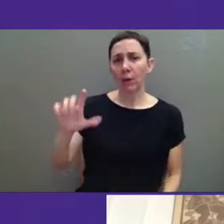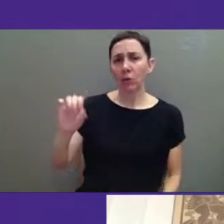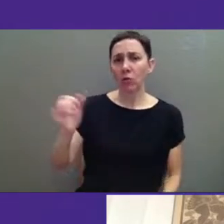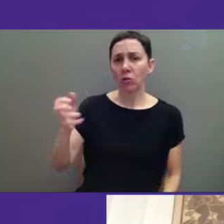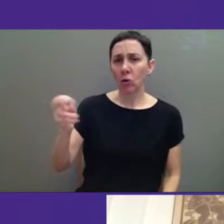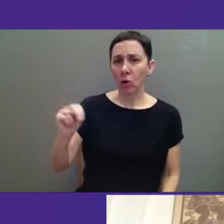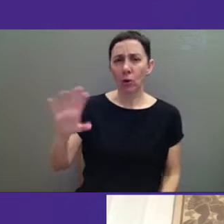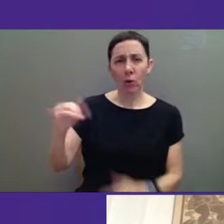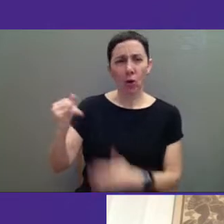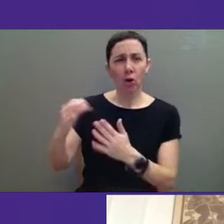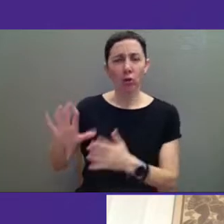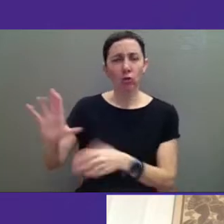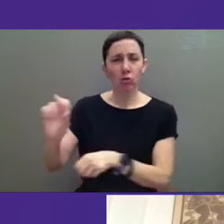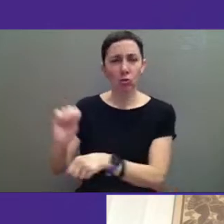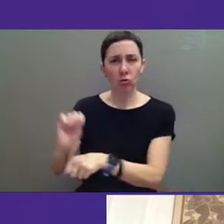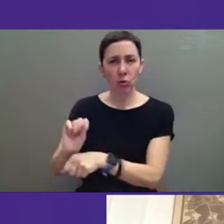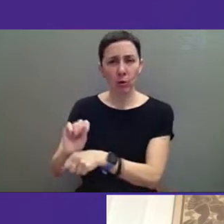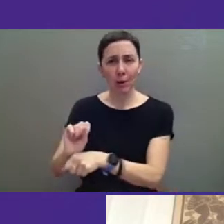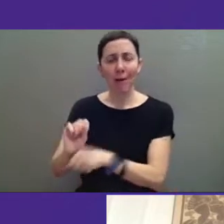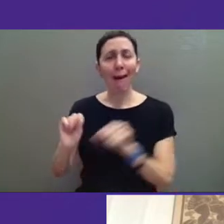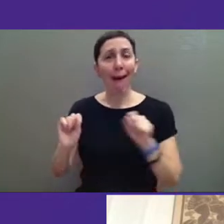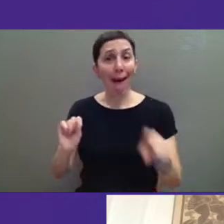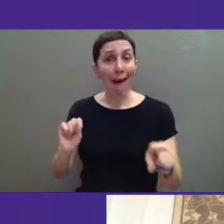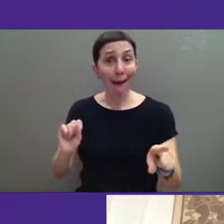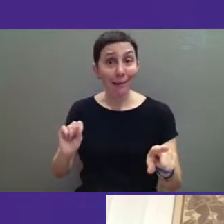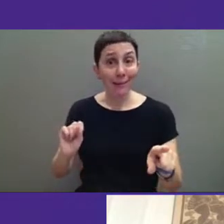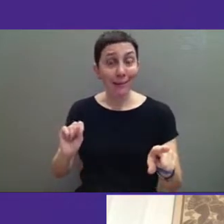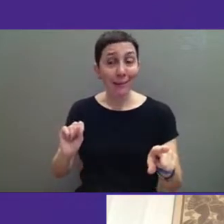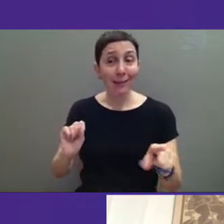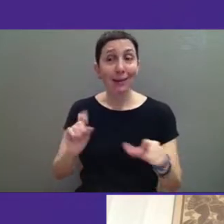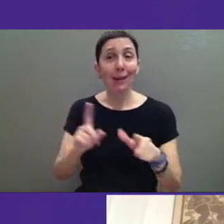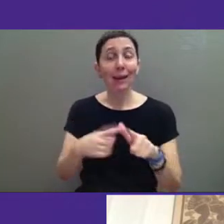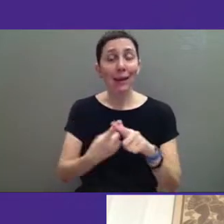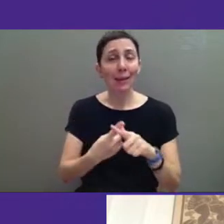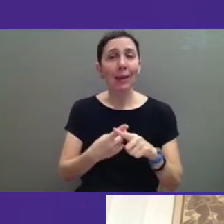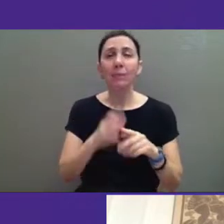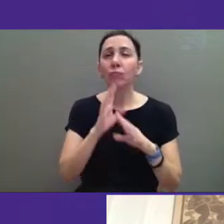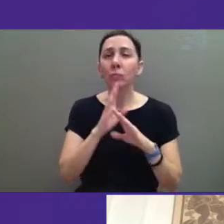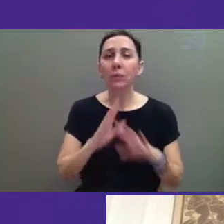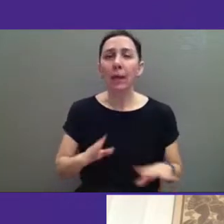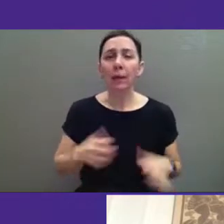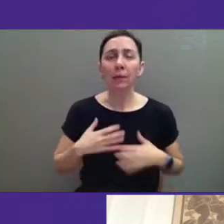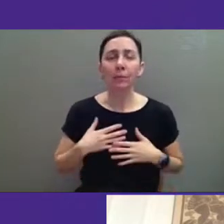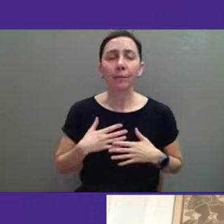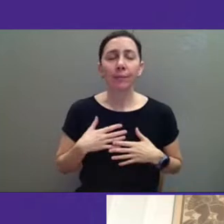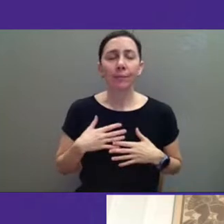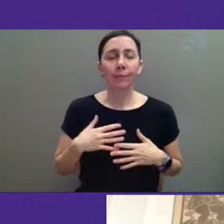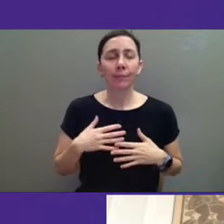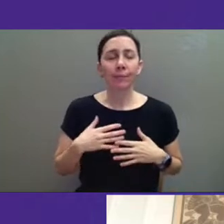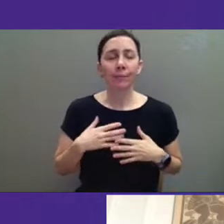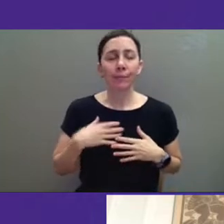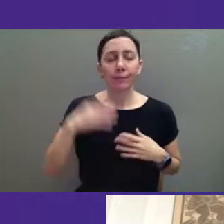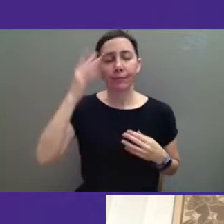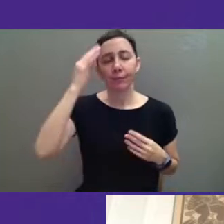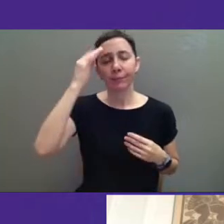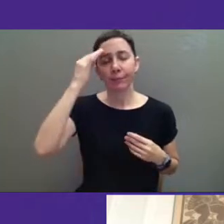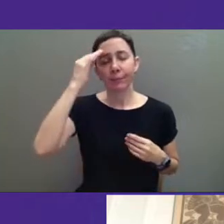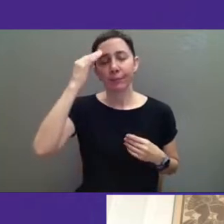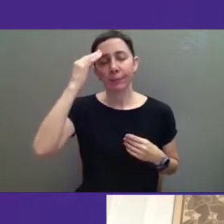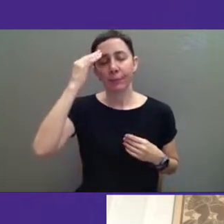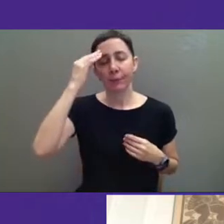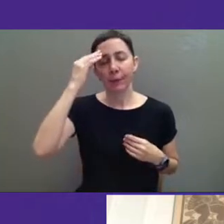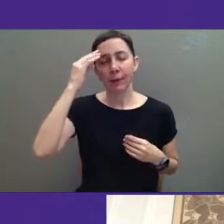a question, we will invite silence with a couple of breaths and trace where the question